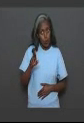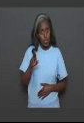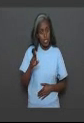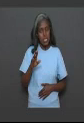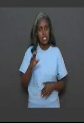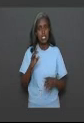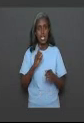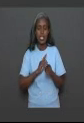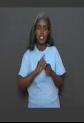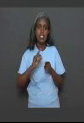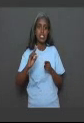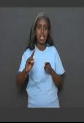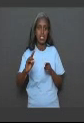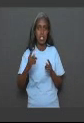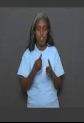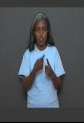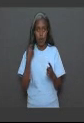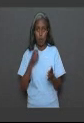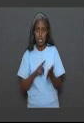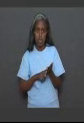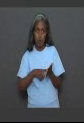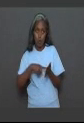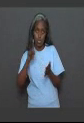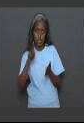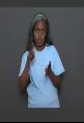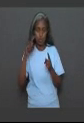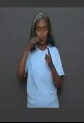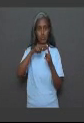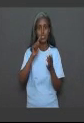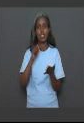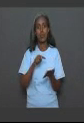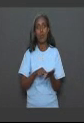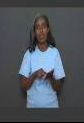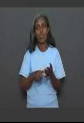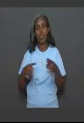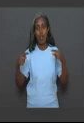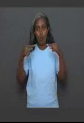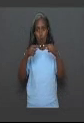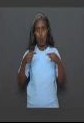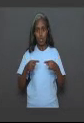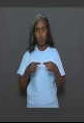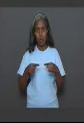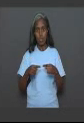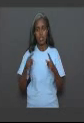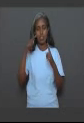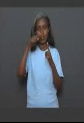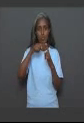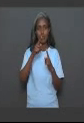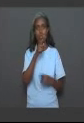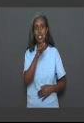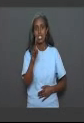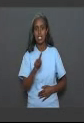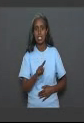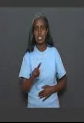or the distance from the origin to the point corresponding